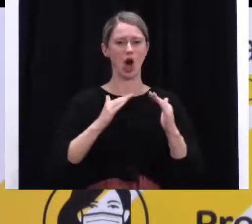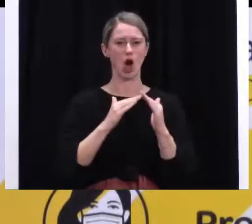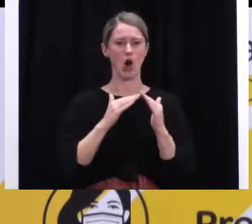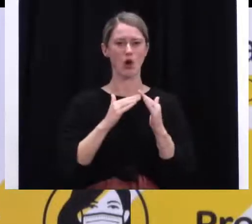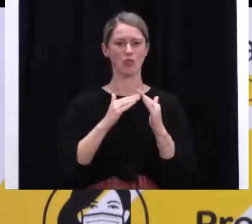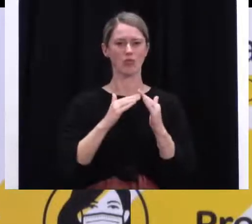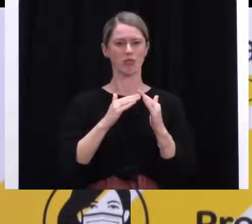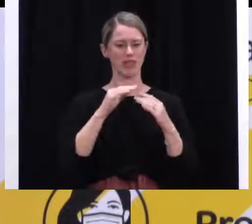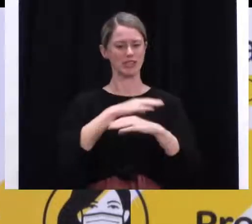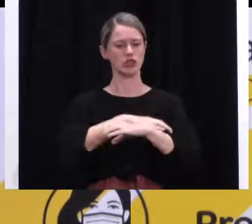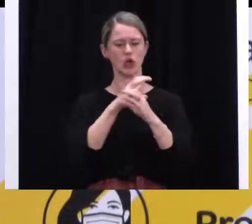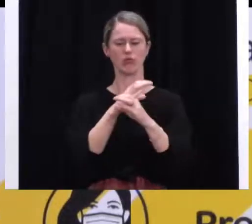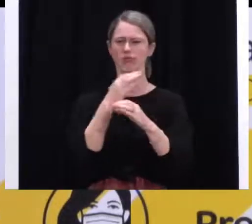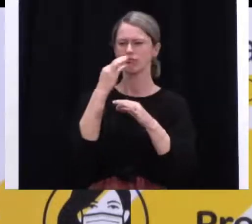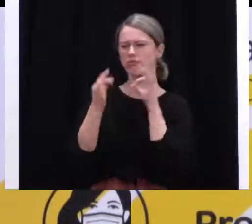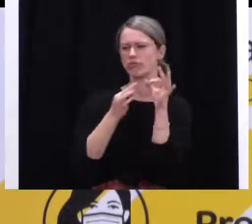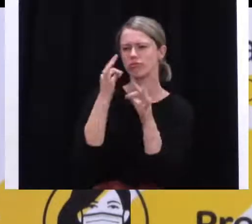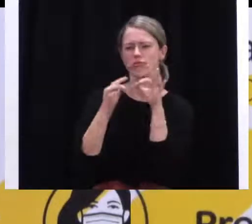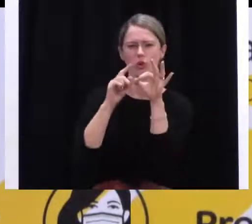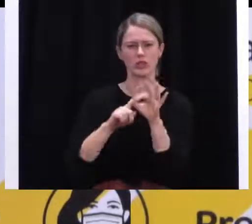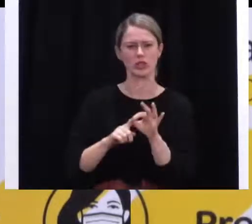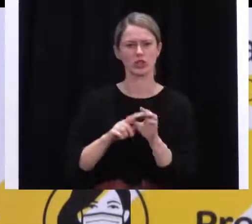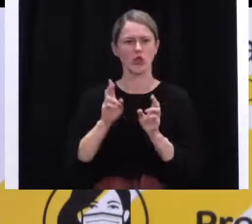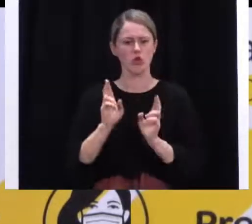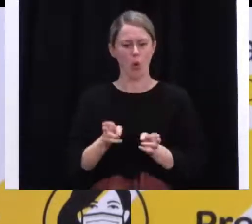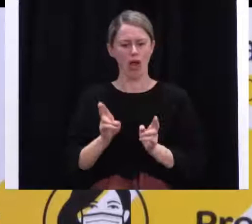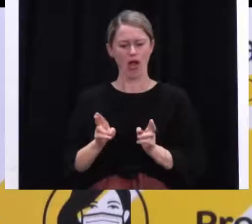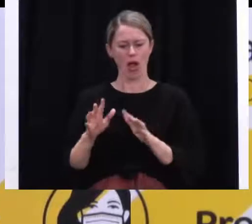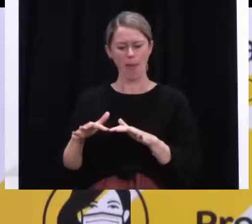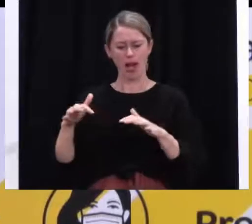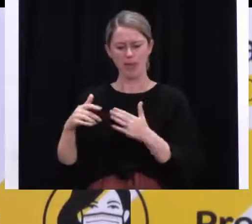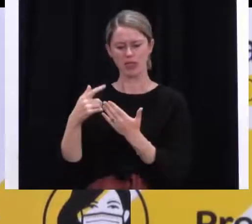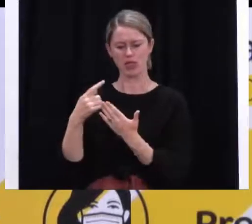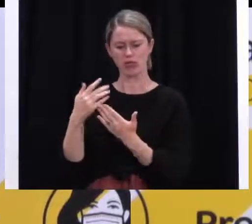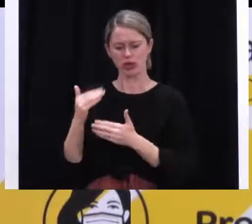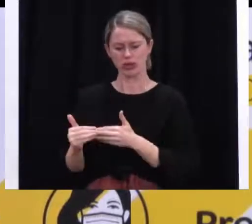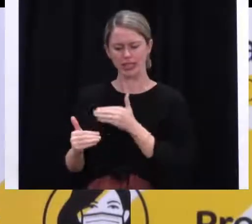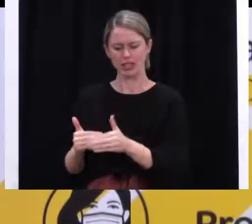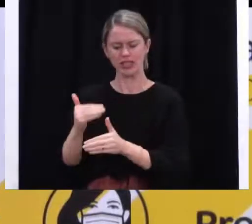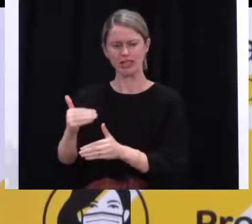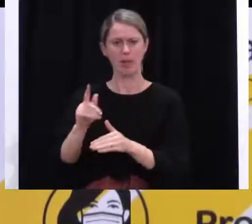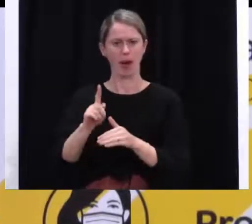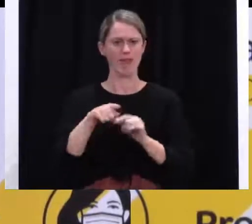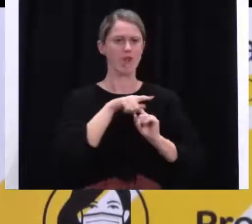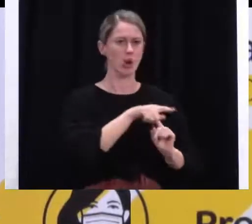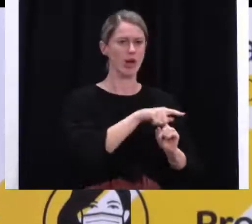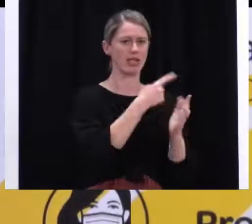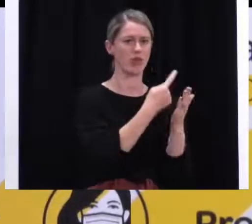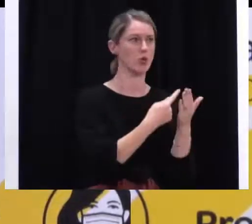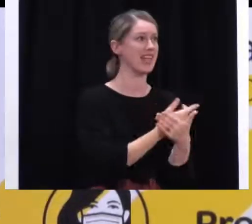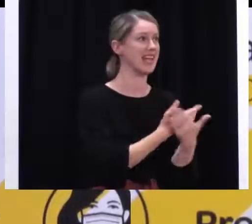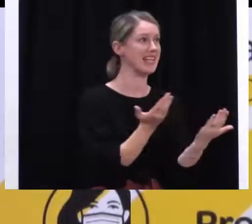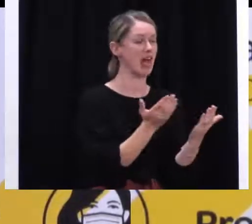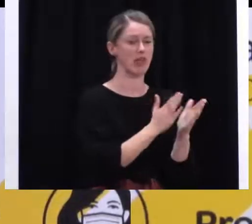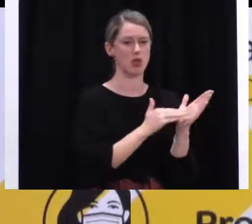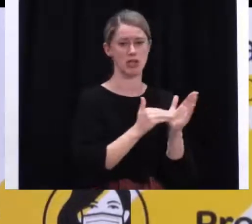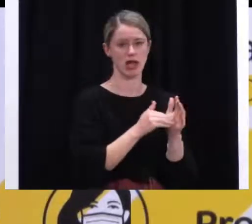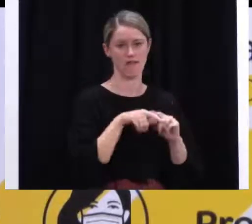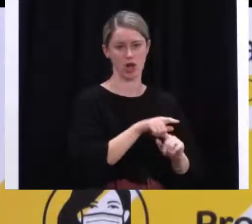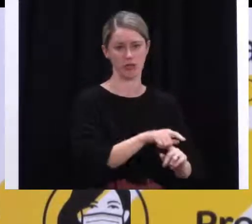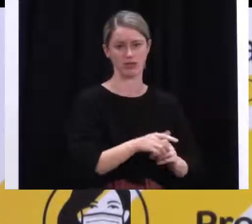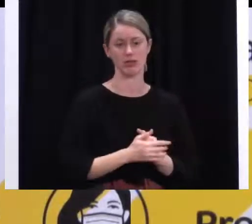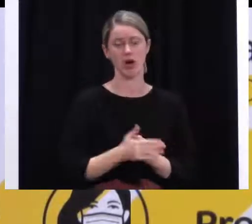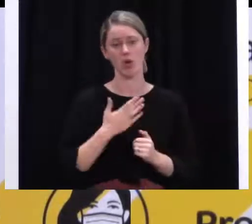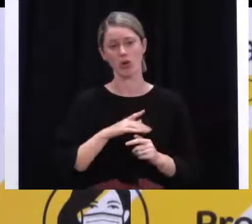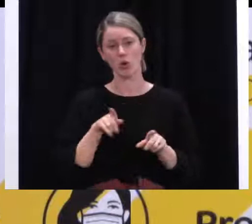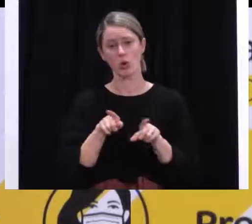and participate fully in parliamentary proceedings whilst adhering to the alert level restrictions that we ask every other New Zealander to adhere to. I do want